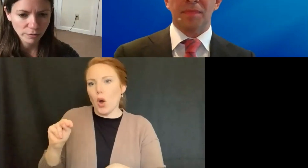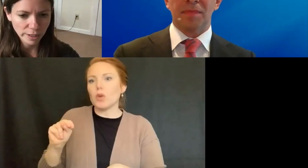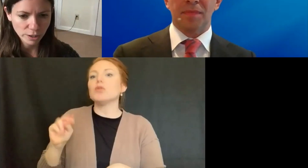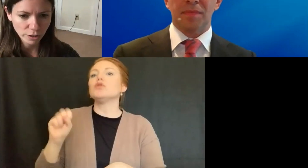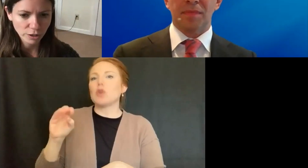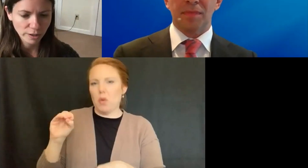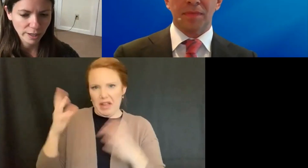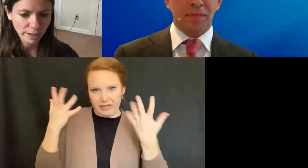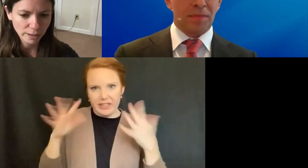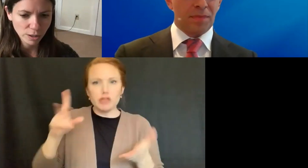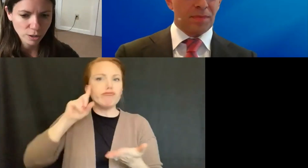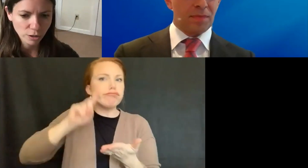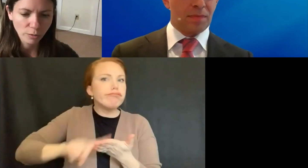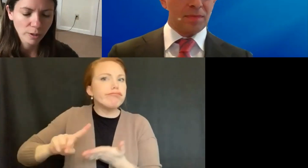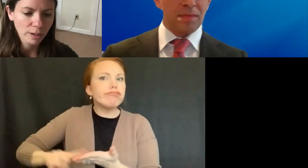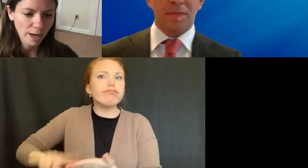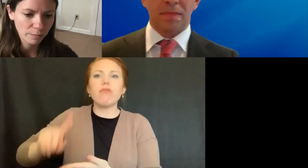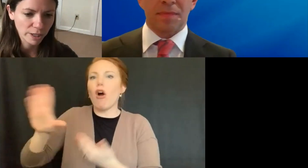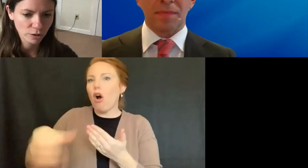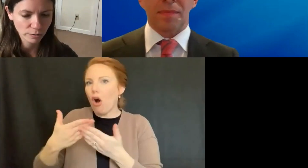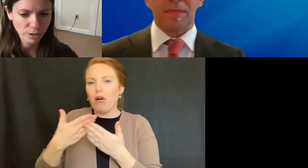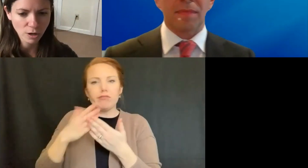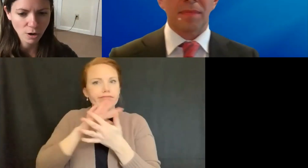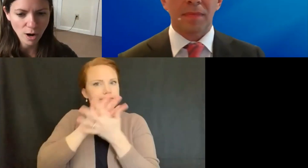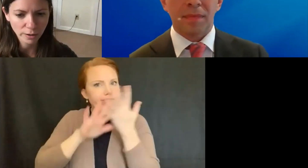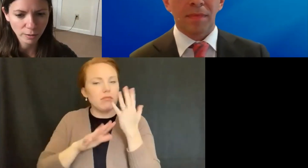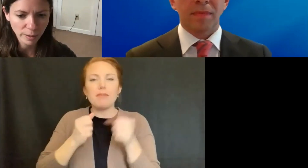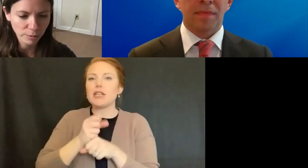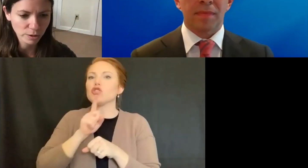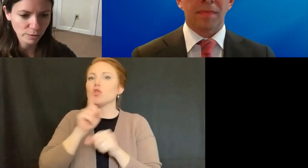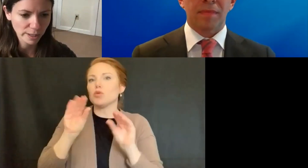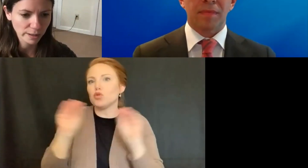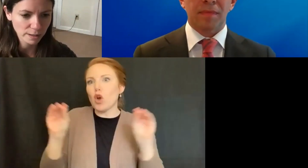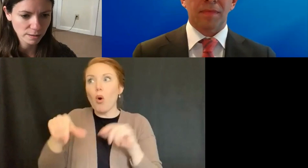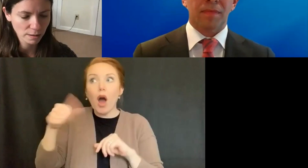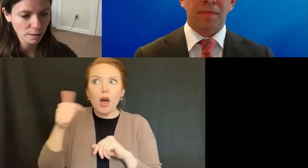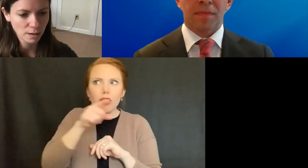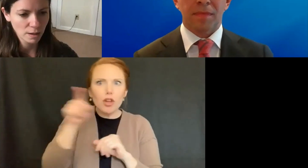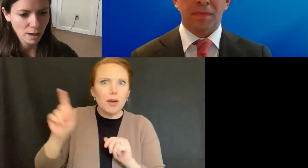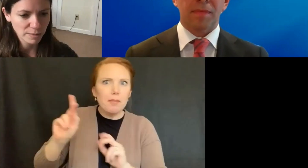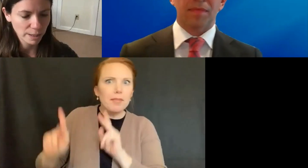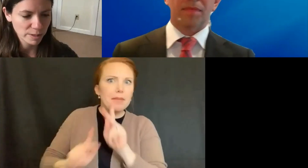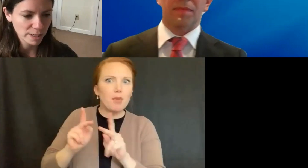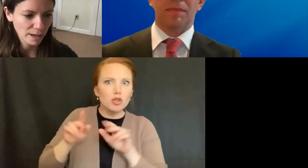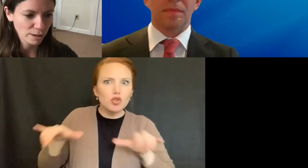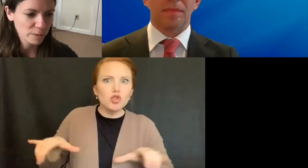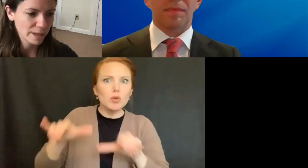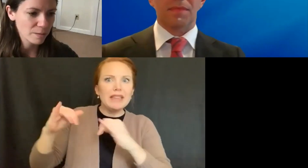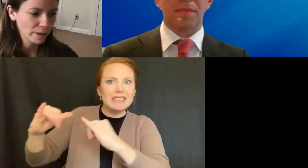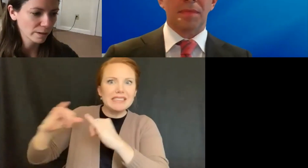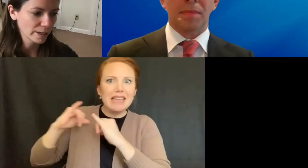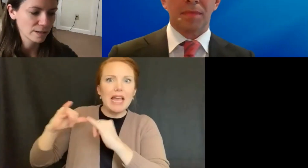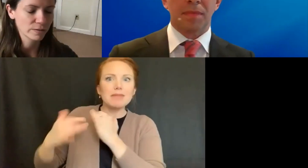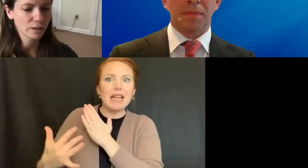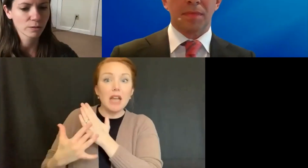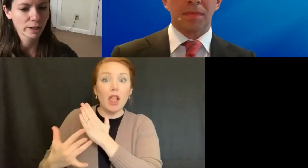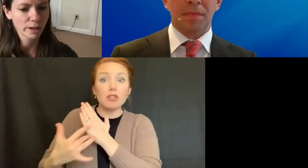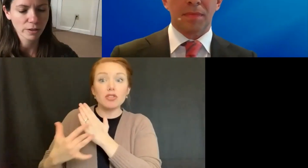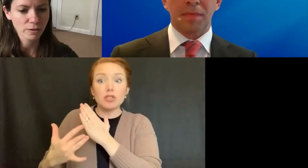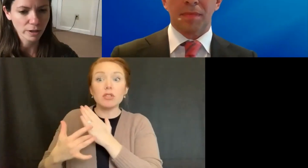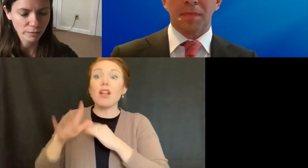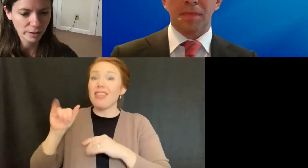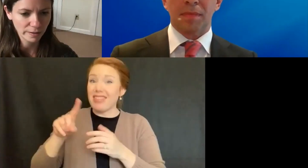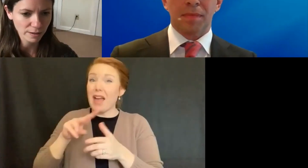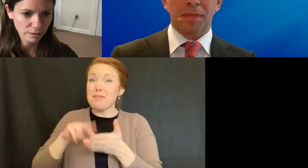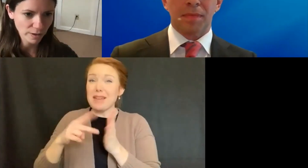all of the research that I needed to do and make sure there was no other people doing this type of technology. But that meant like sifting through like